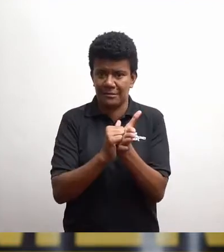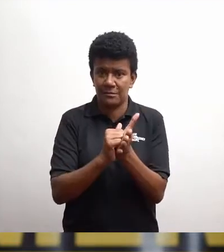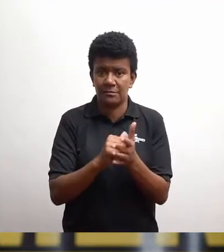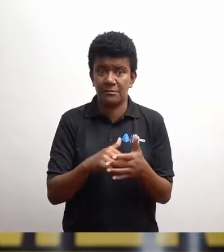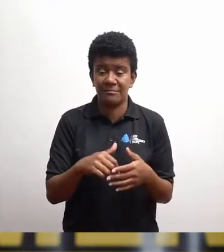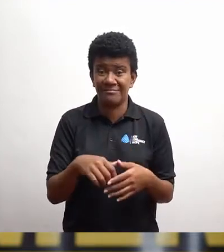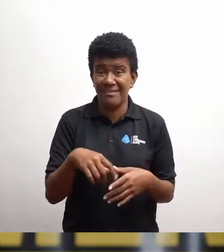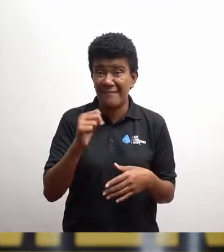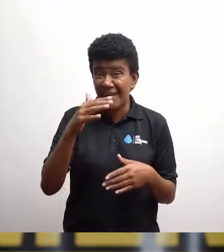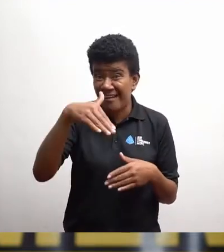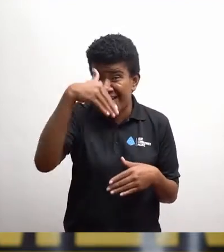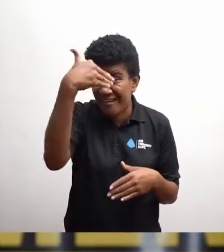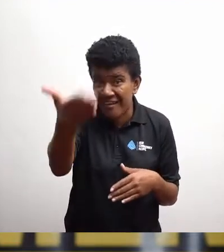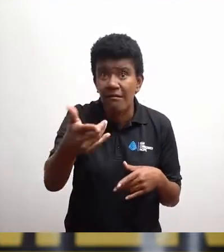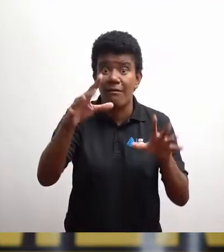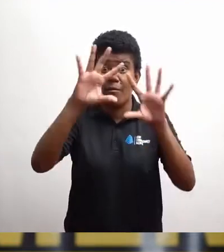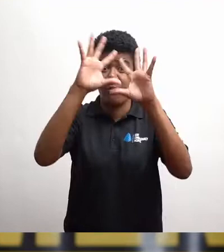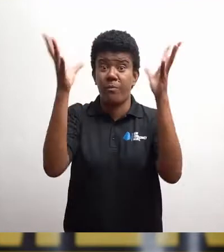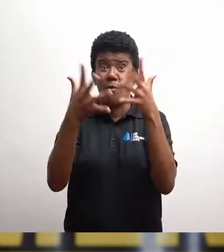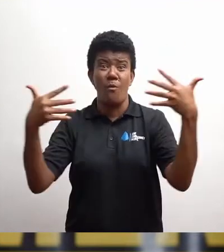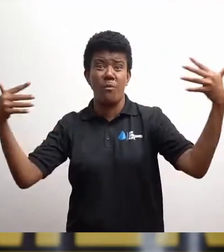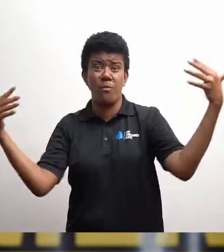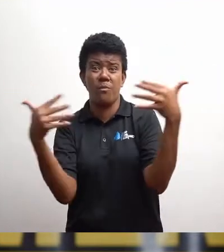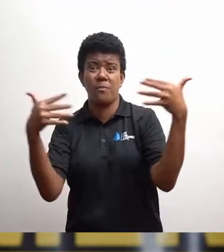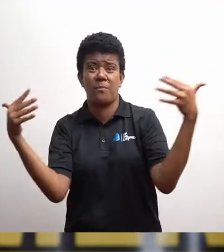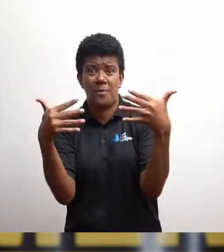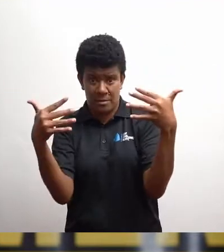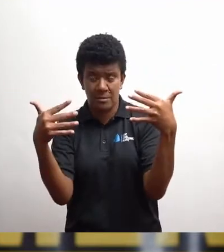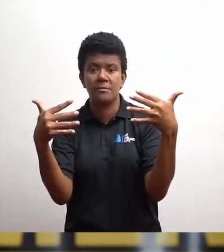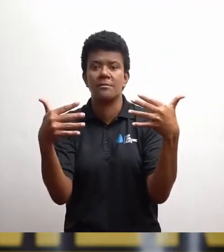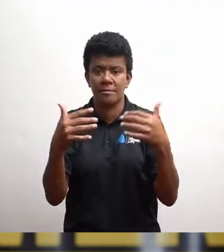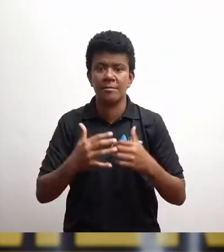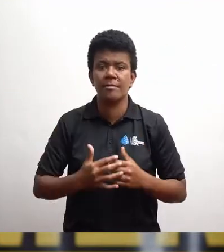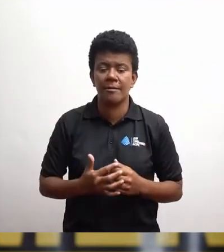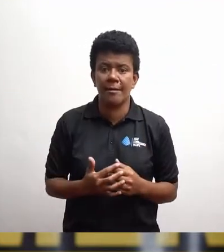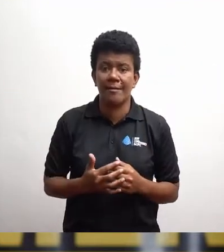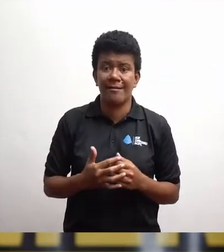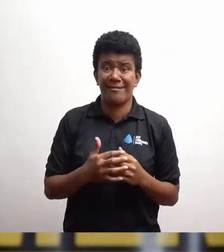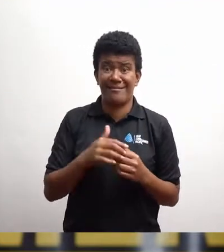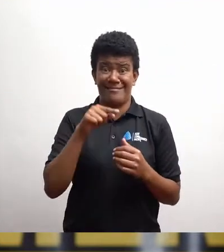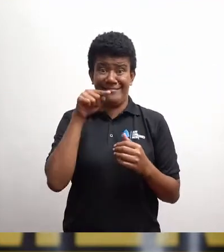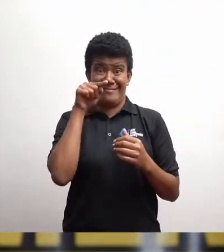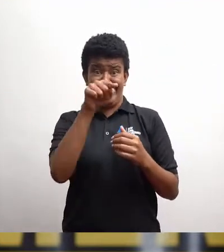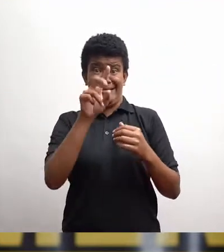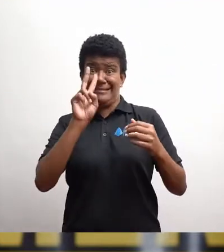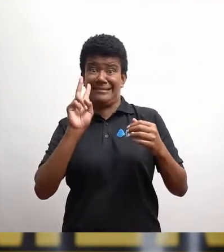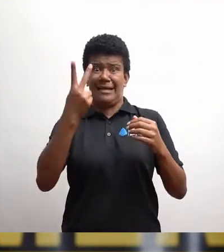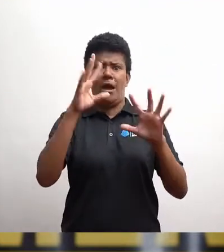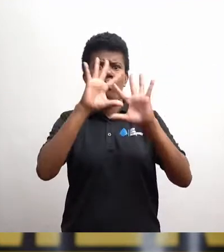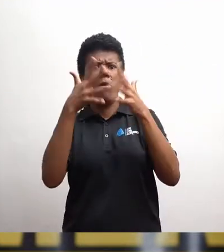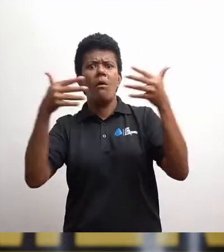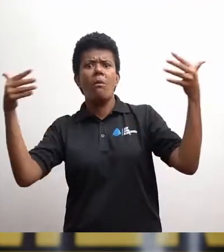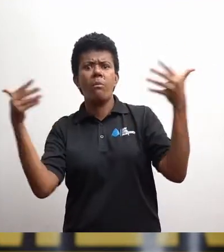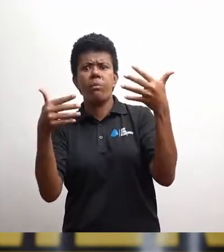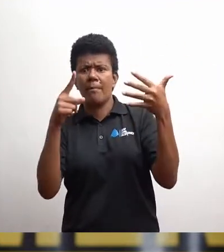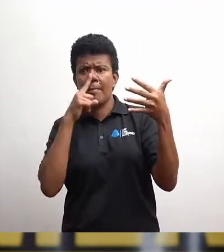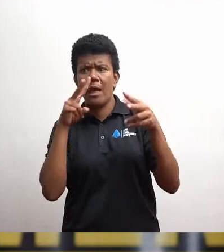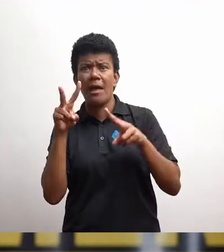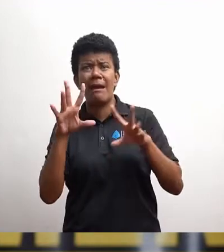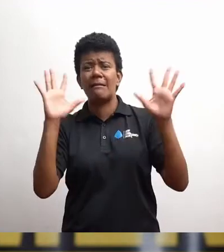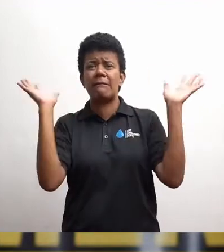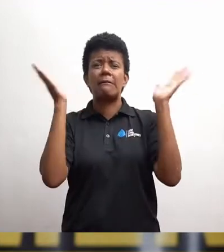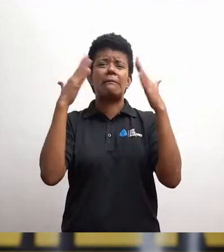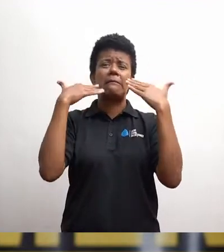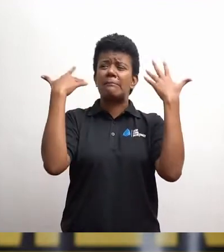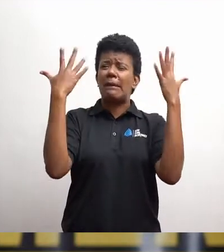the First and the Second World War, the Second World War particularly, people said, oh my gosh, we can never do this again. You know, the